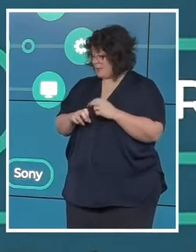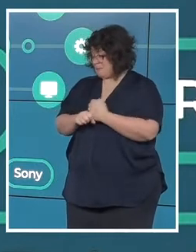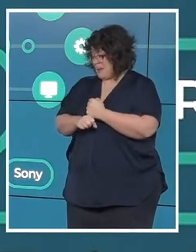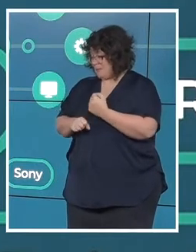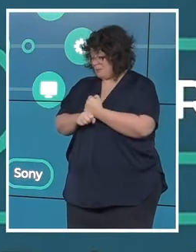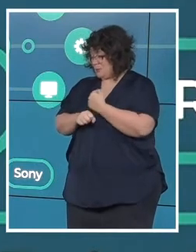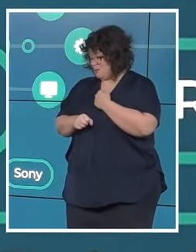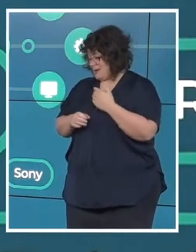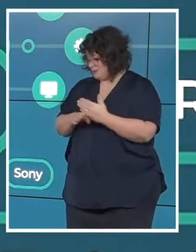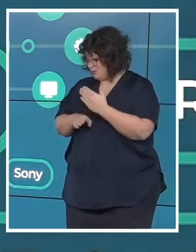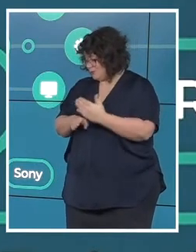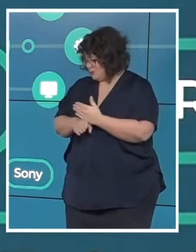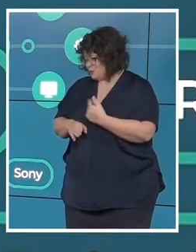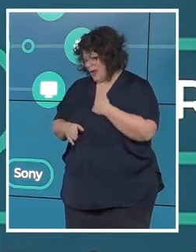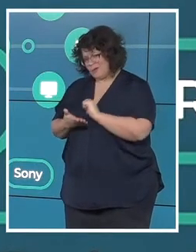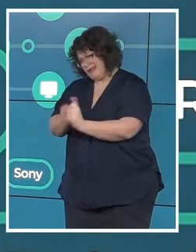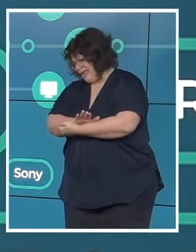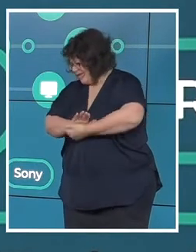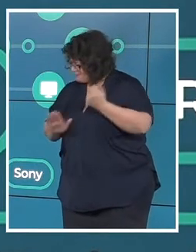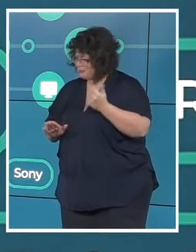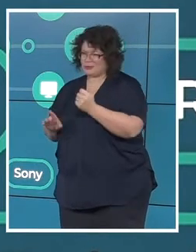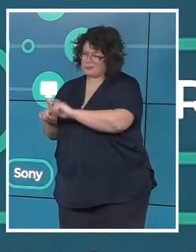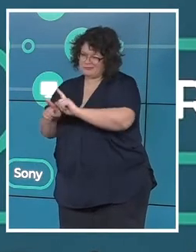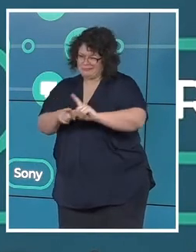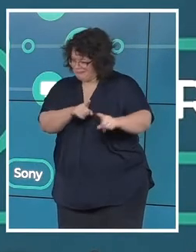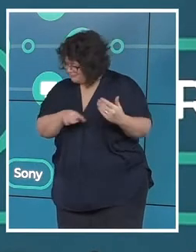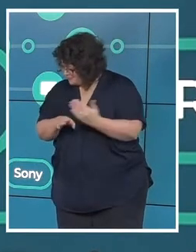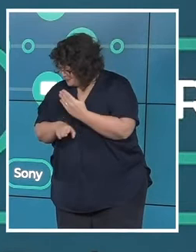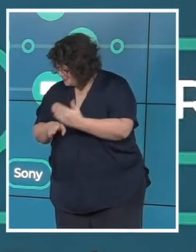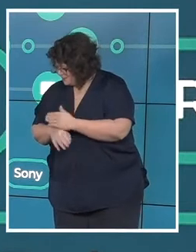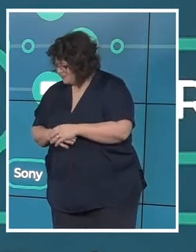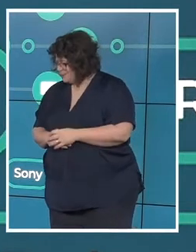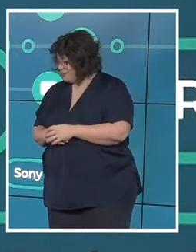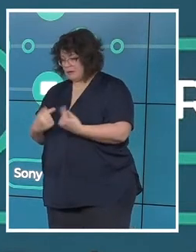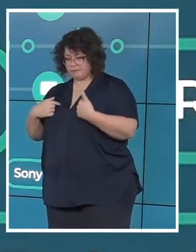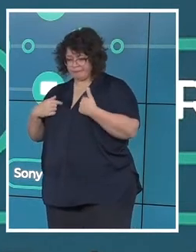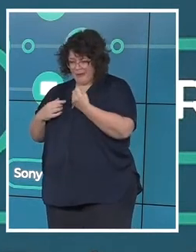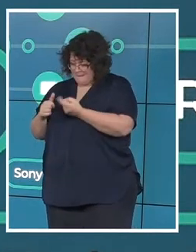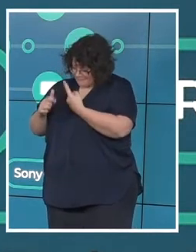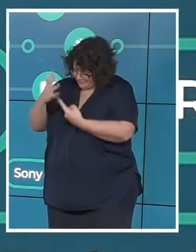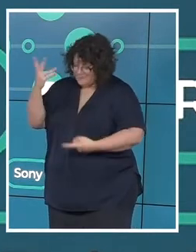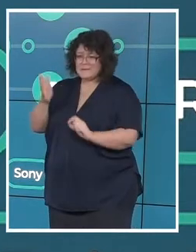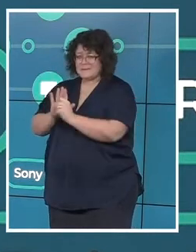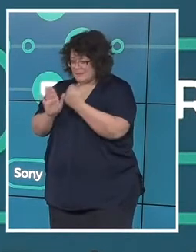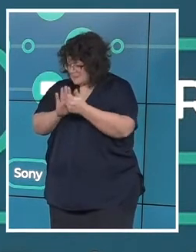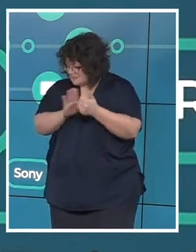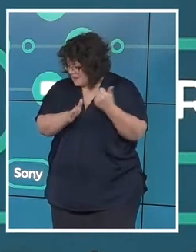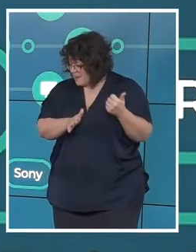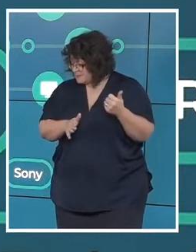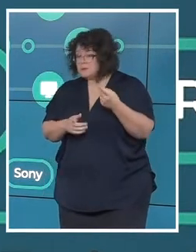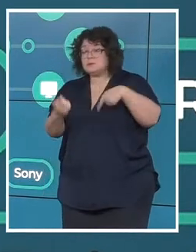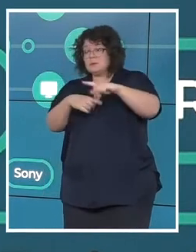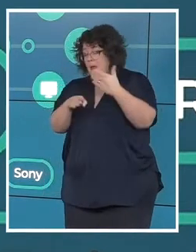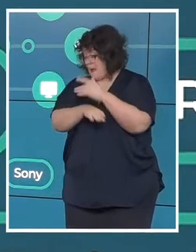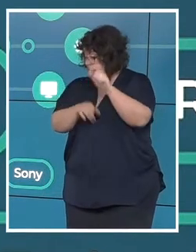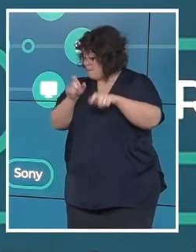Despite all my talents, the employers still didn't want to hire me. They still assumed I was incompetent. I was told, work hard